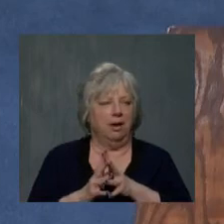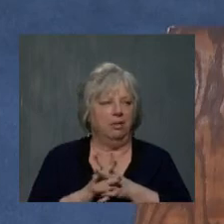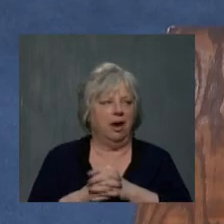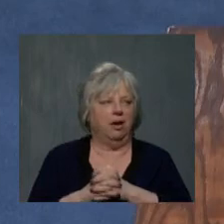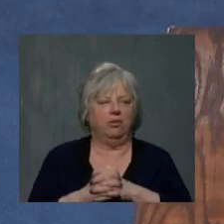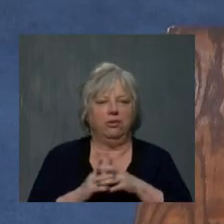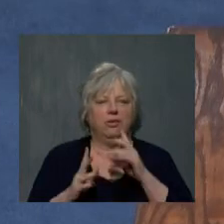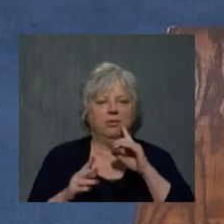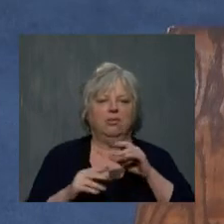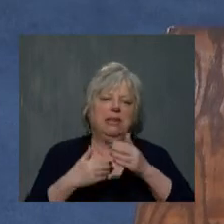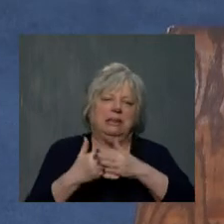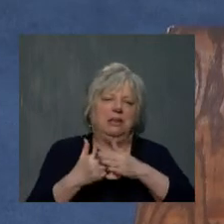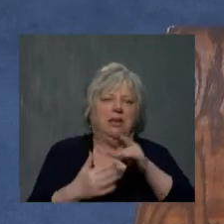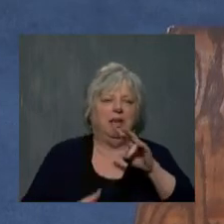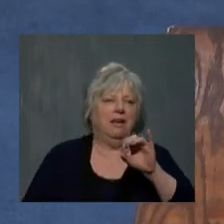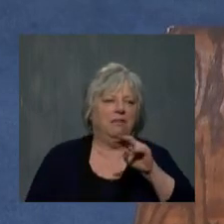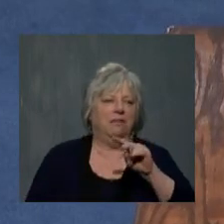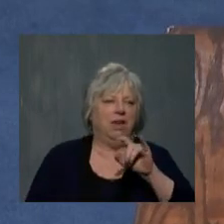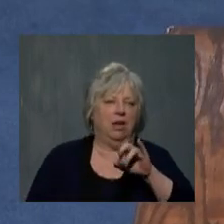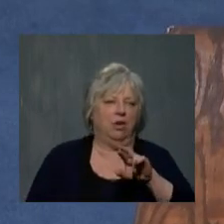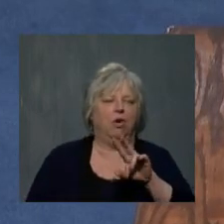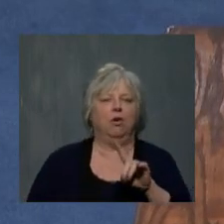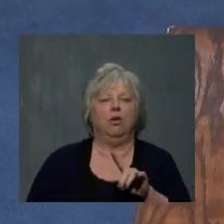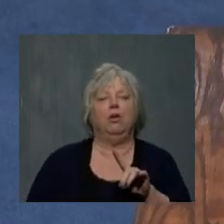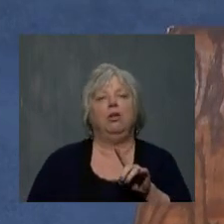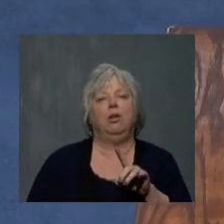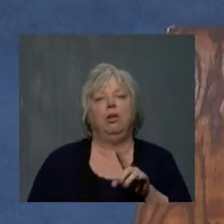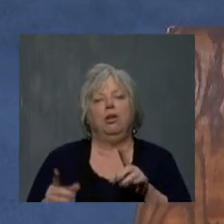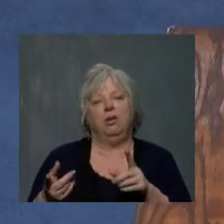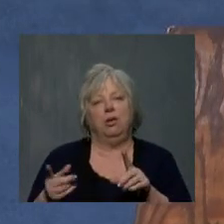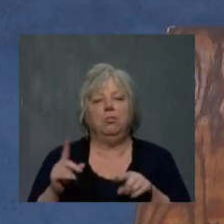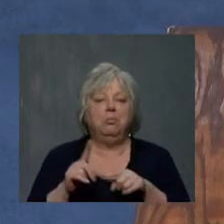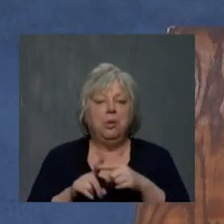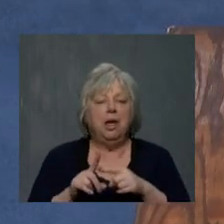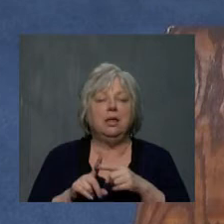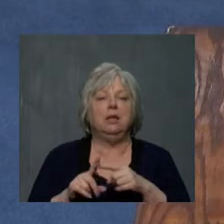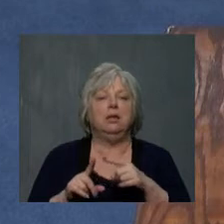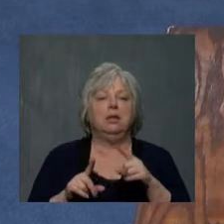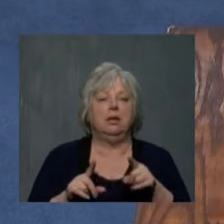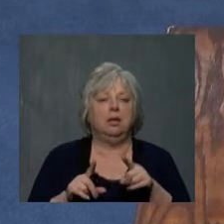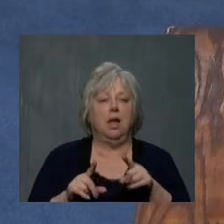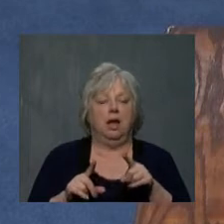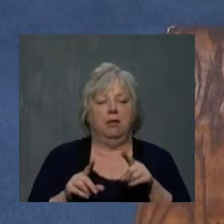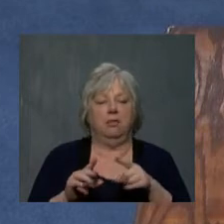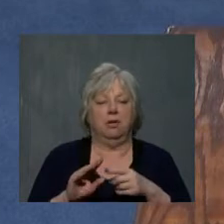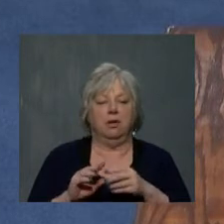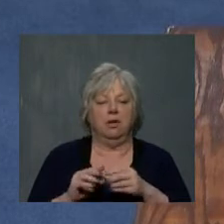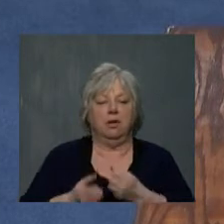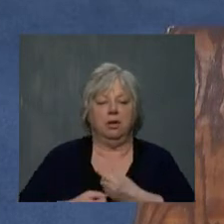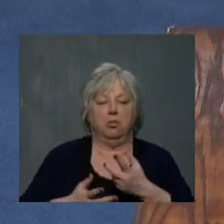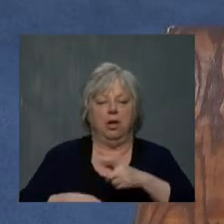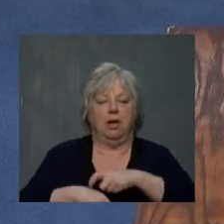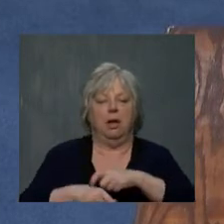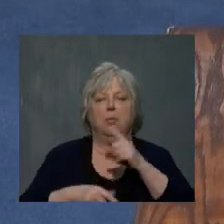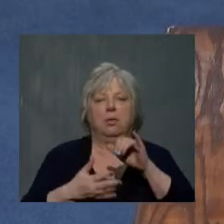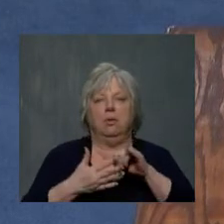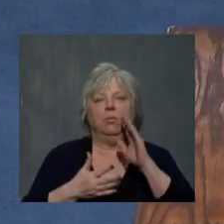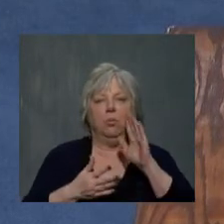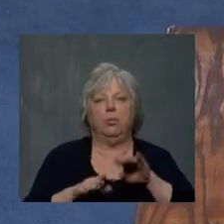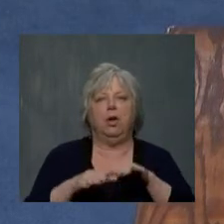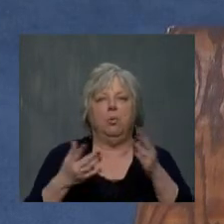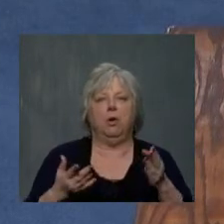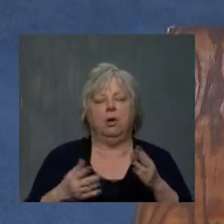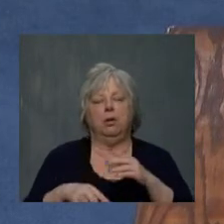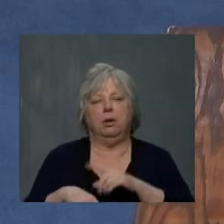you know, event center. They've also put in times that they're going to be operational